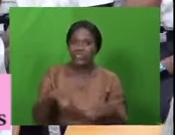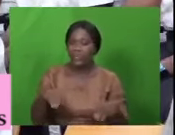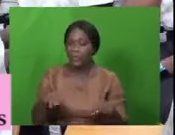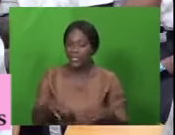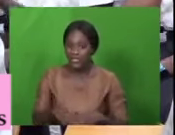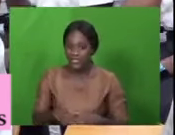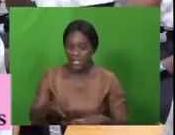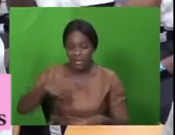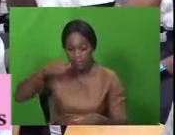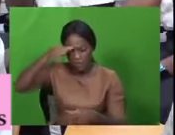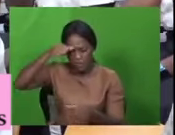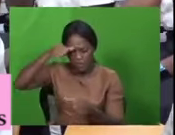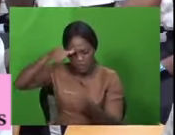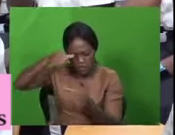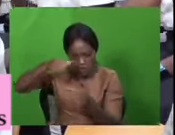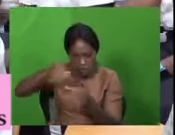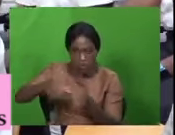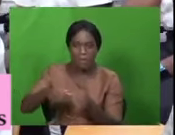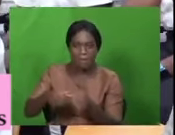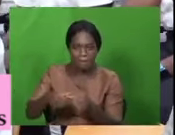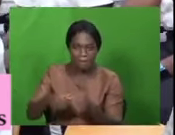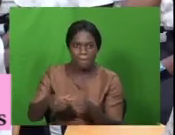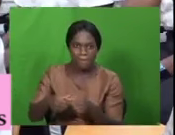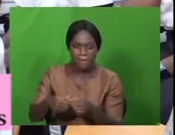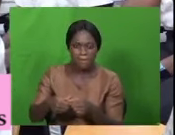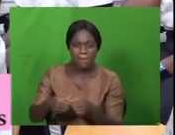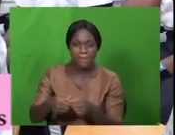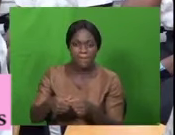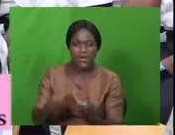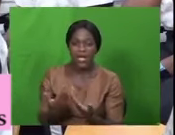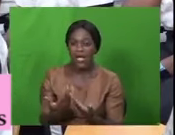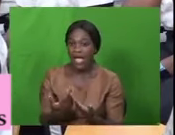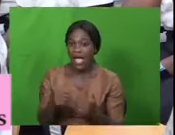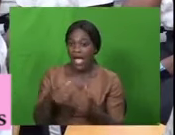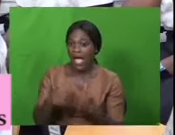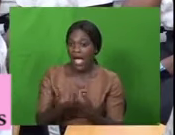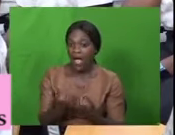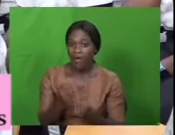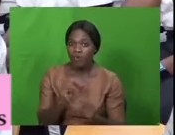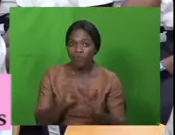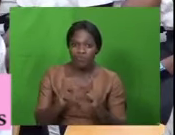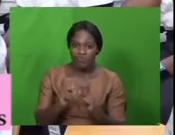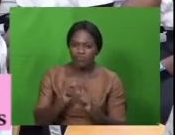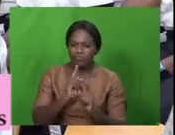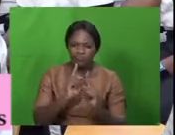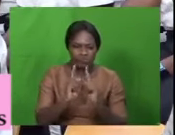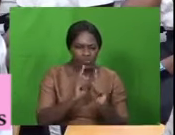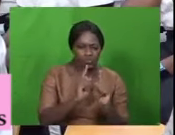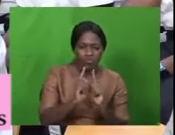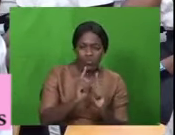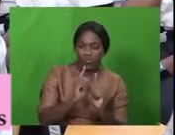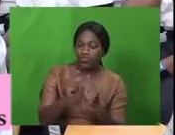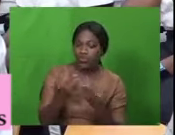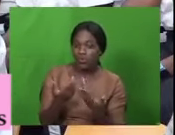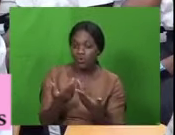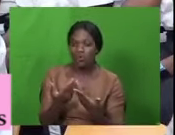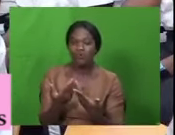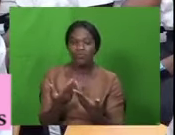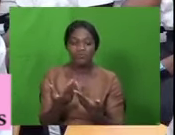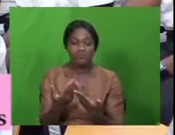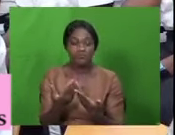recall vividly the straight talking I received from a group of our most eminent physicians and